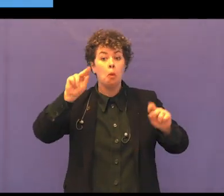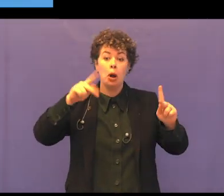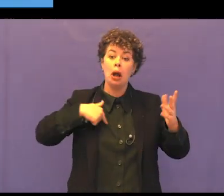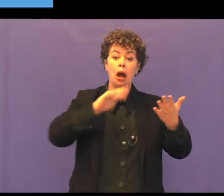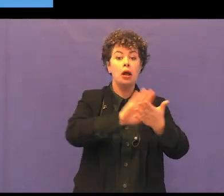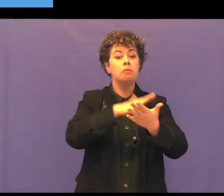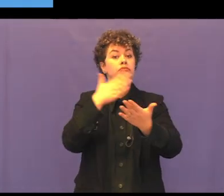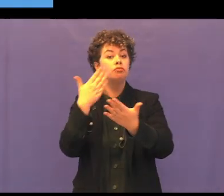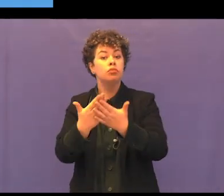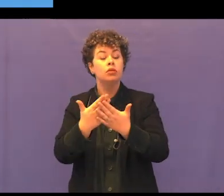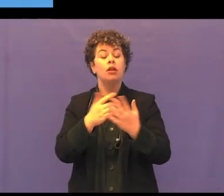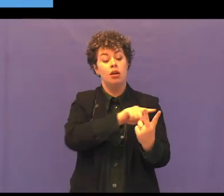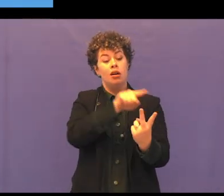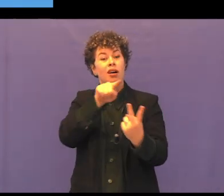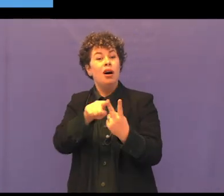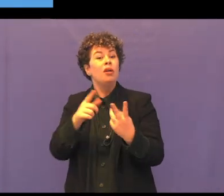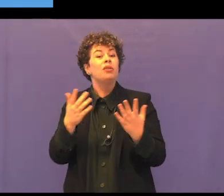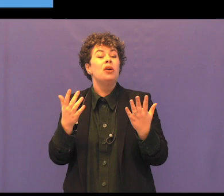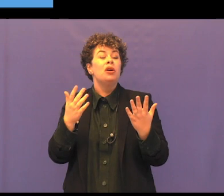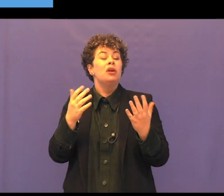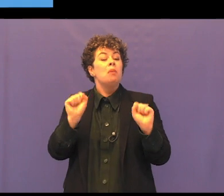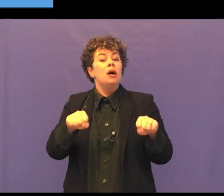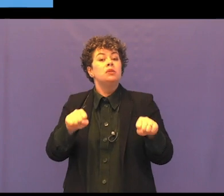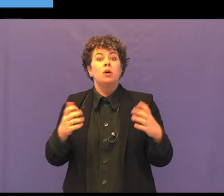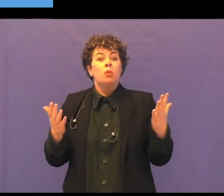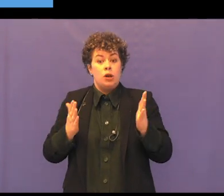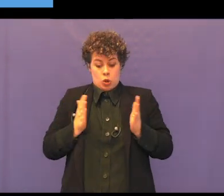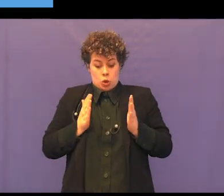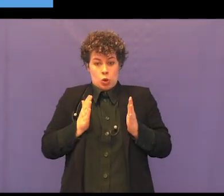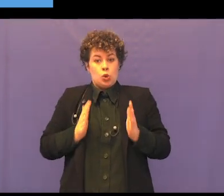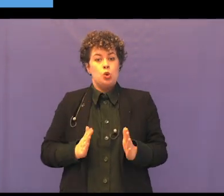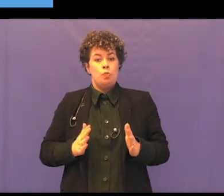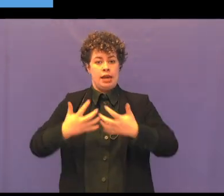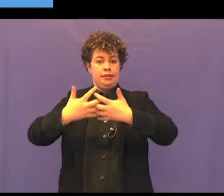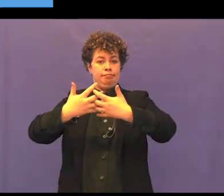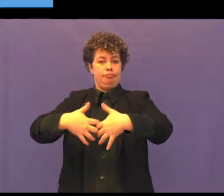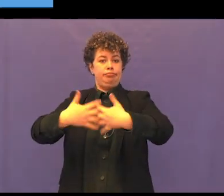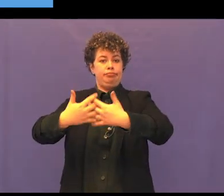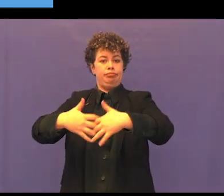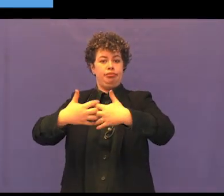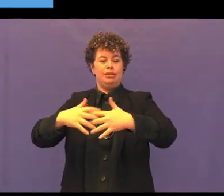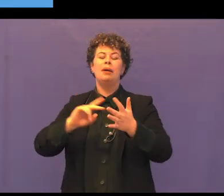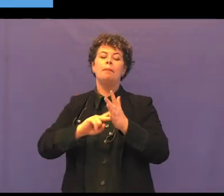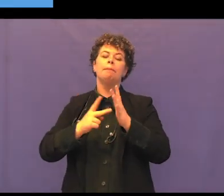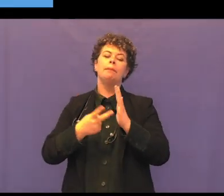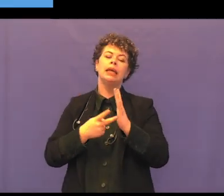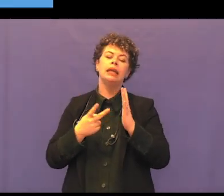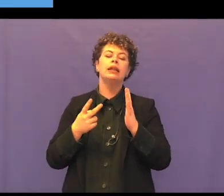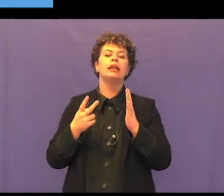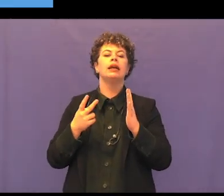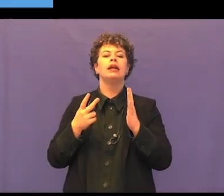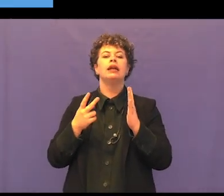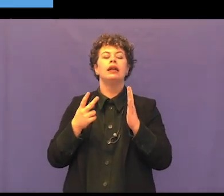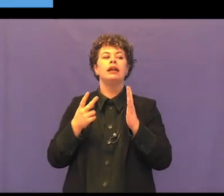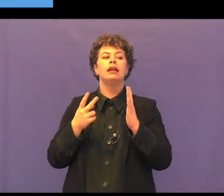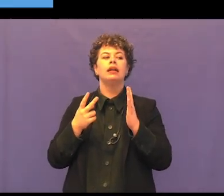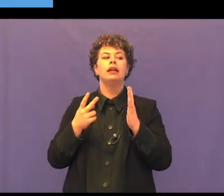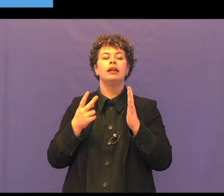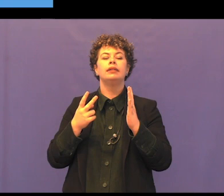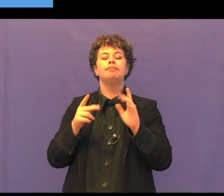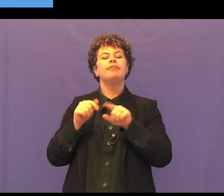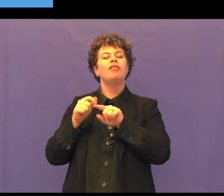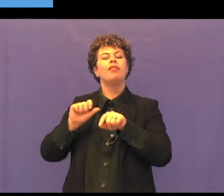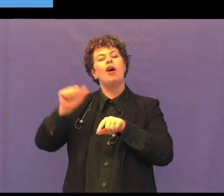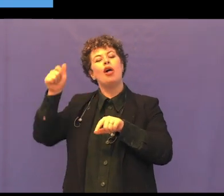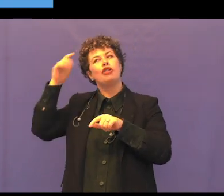computation, which is basically an idea he takes from Louis van Aan, where you kind of couple Duolingo